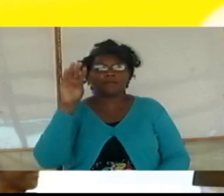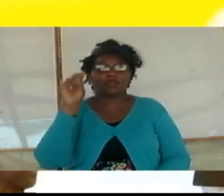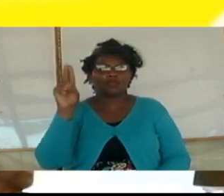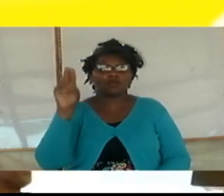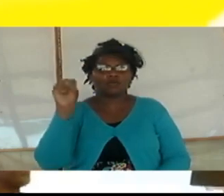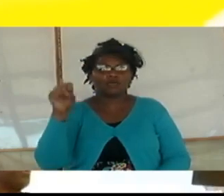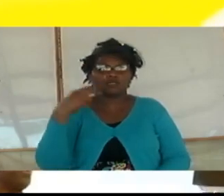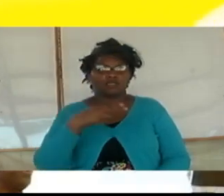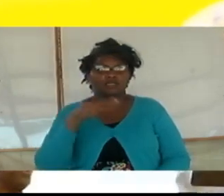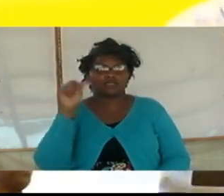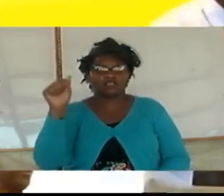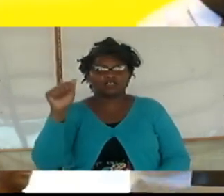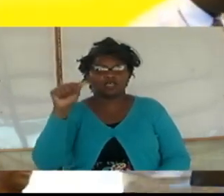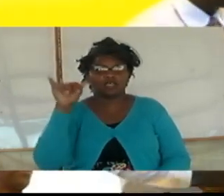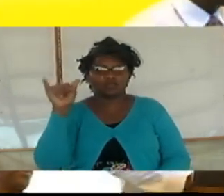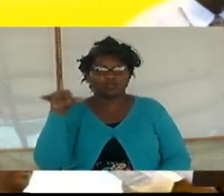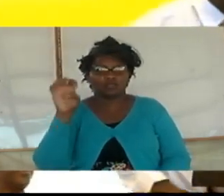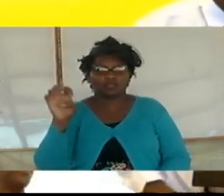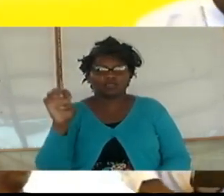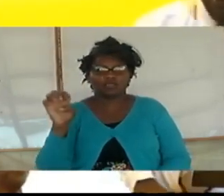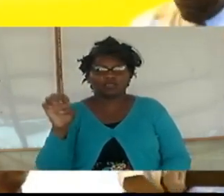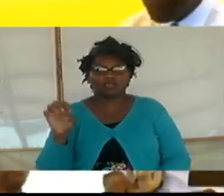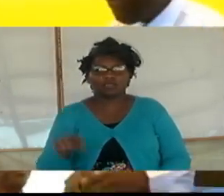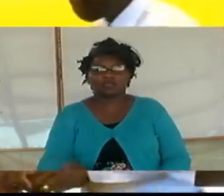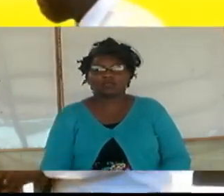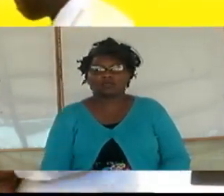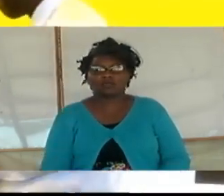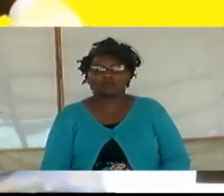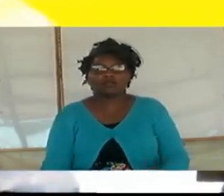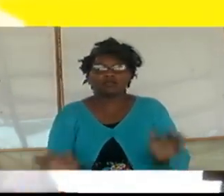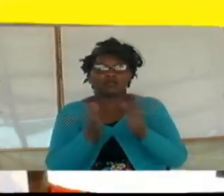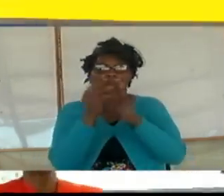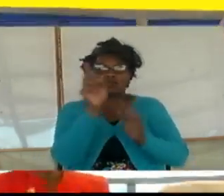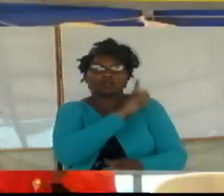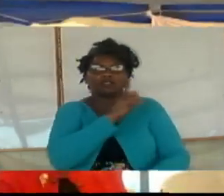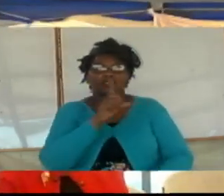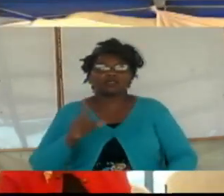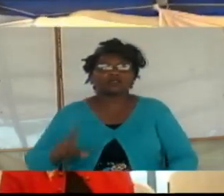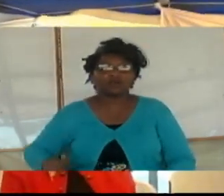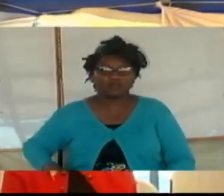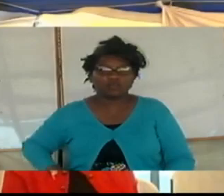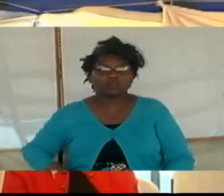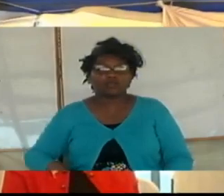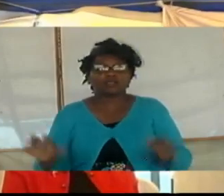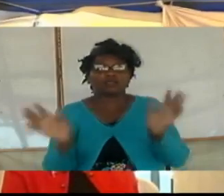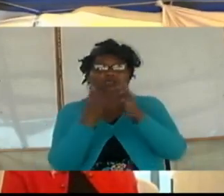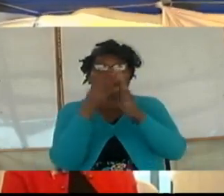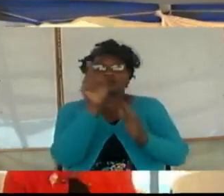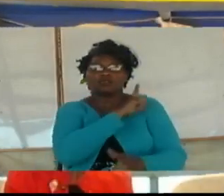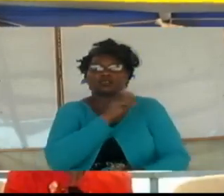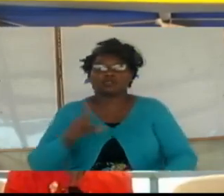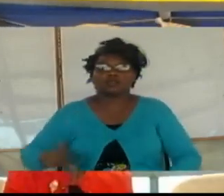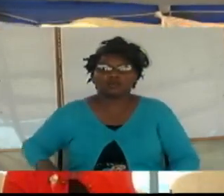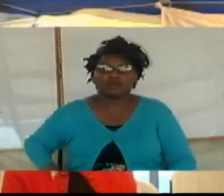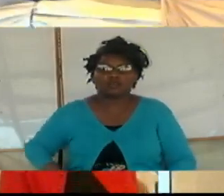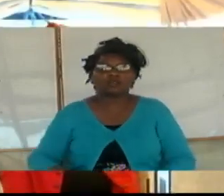congregation and leave your testimony in the name of the Lord. Praise the Lord, everyone. Praise the Lord. Praise the Lord. again.